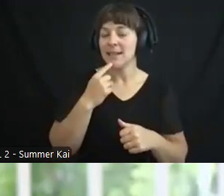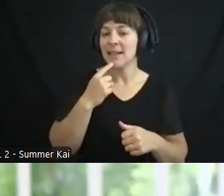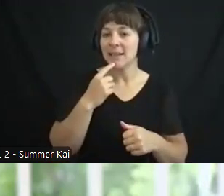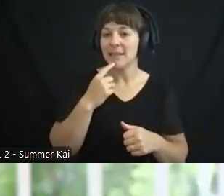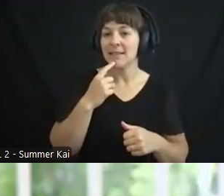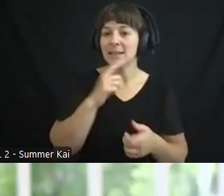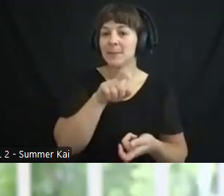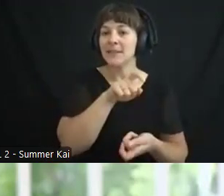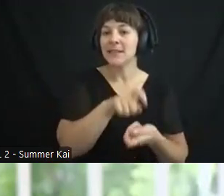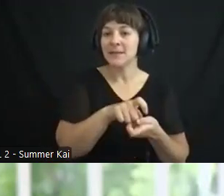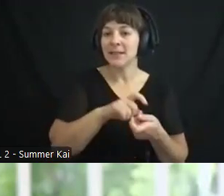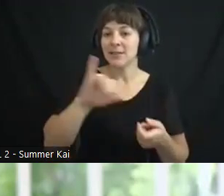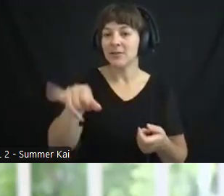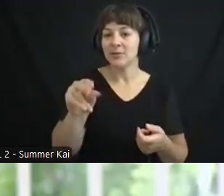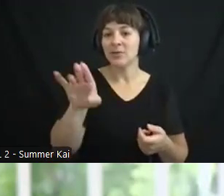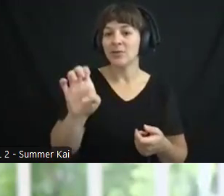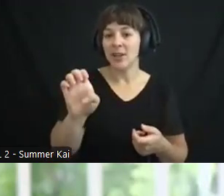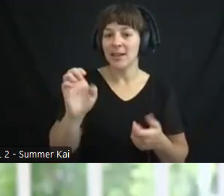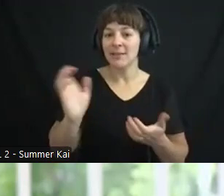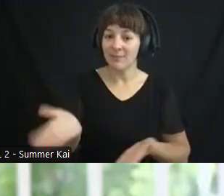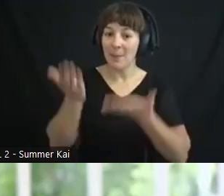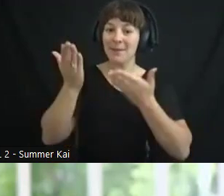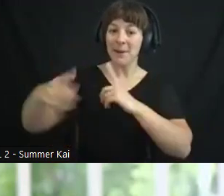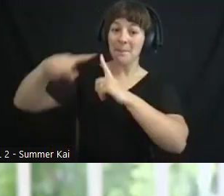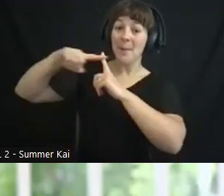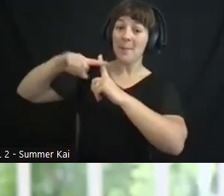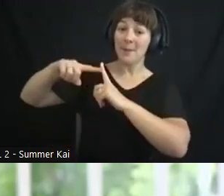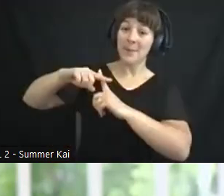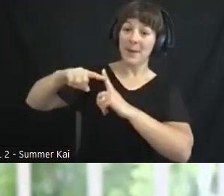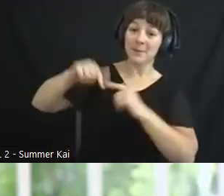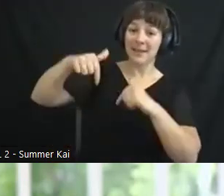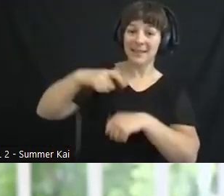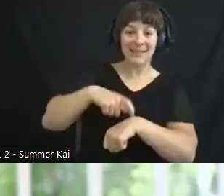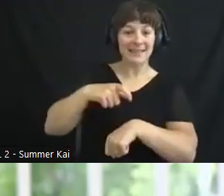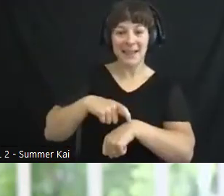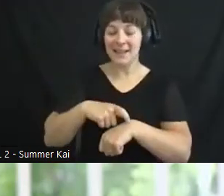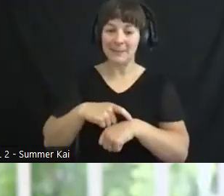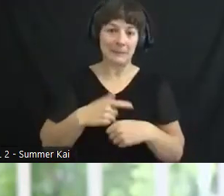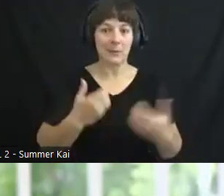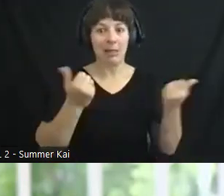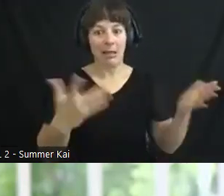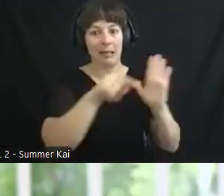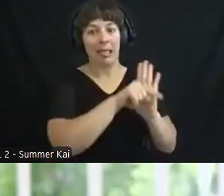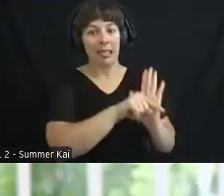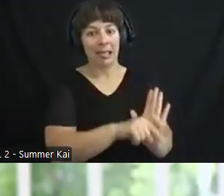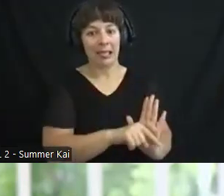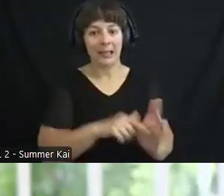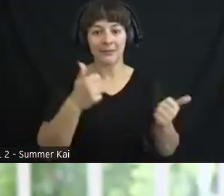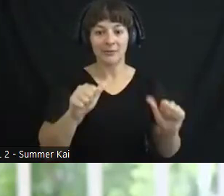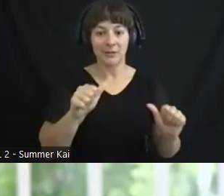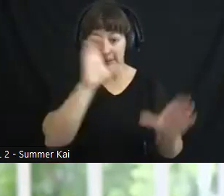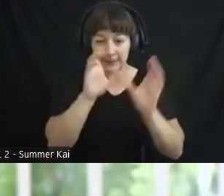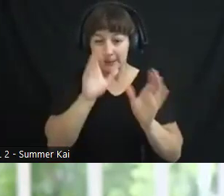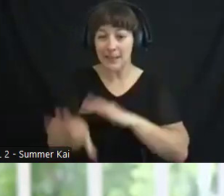particularly Janie, uplifting positivity in this time of not so much positivity. I